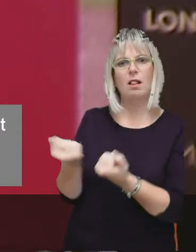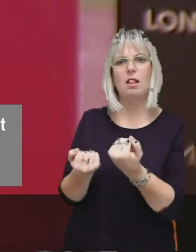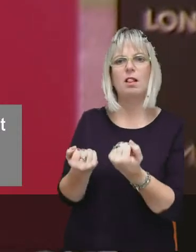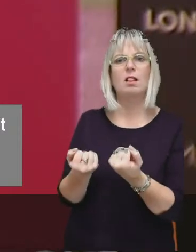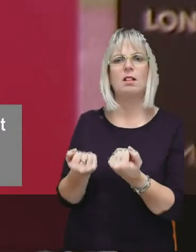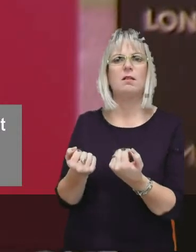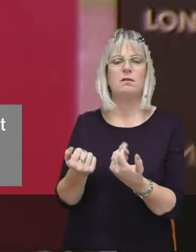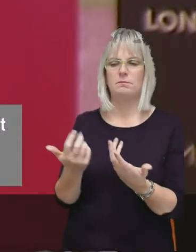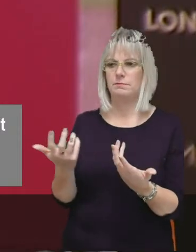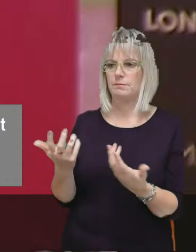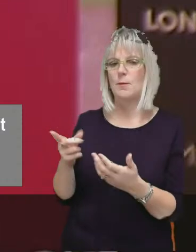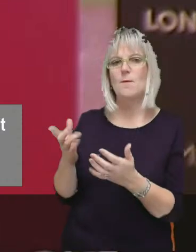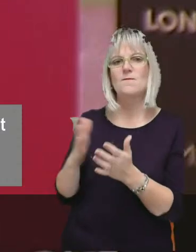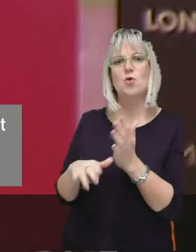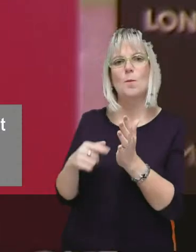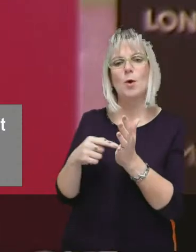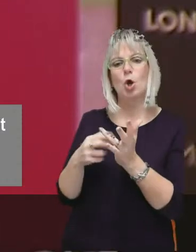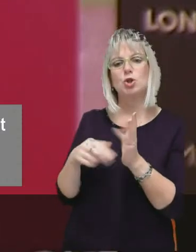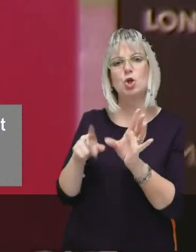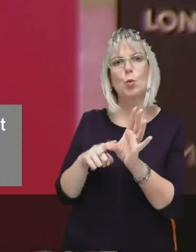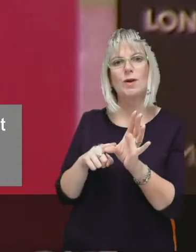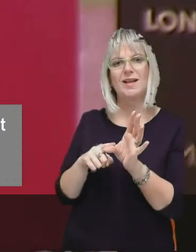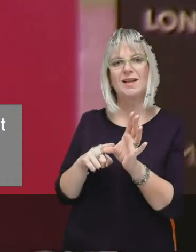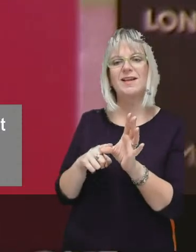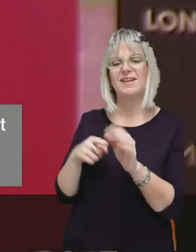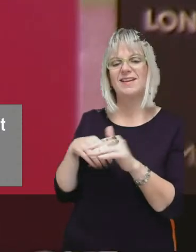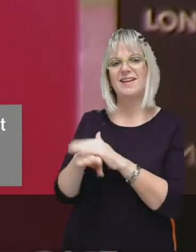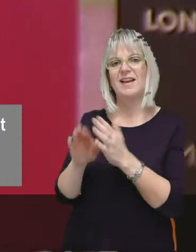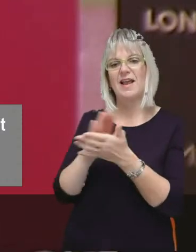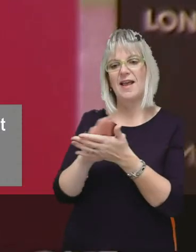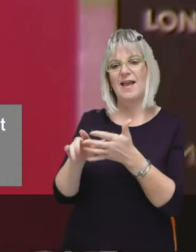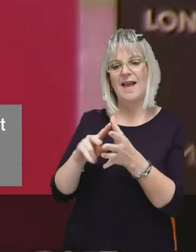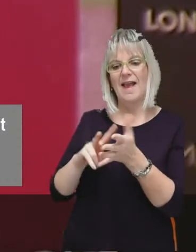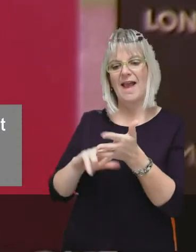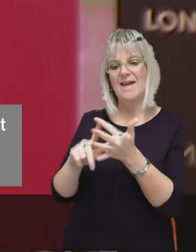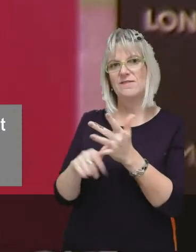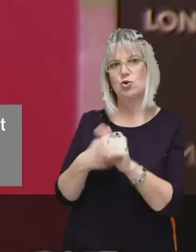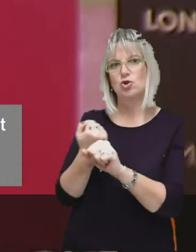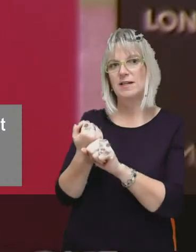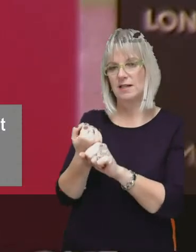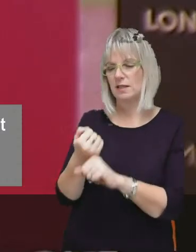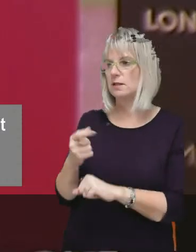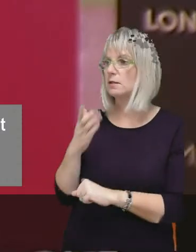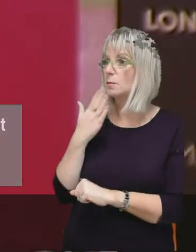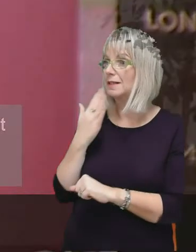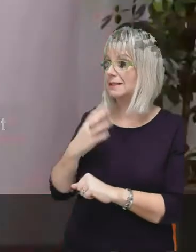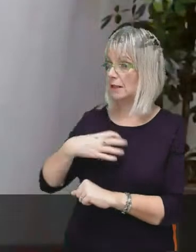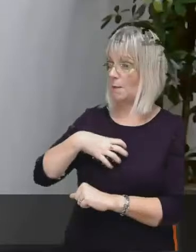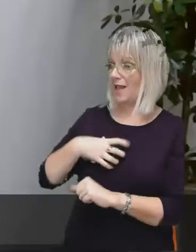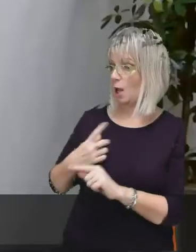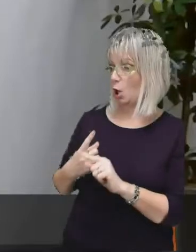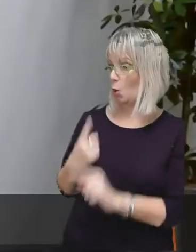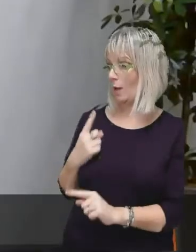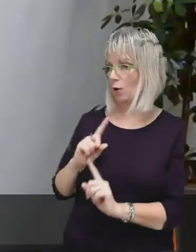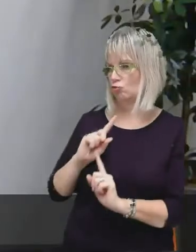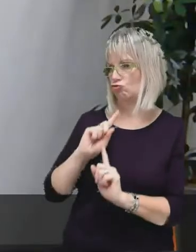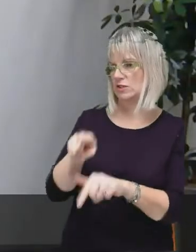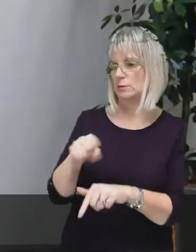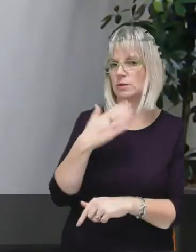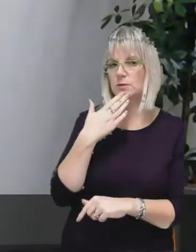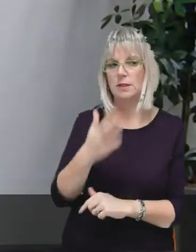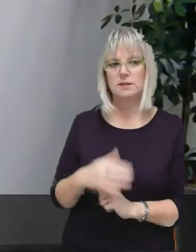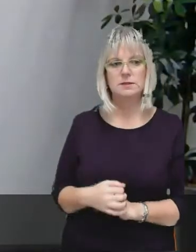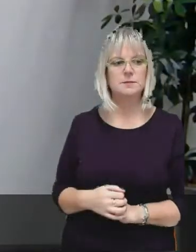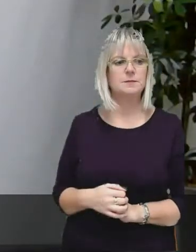in Havering. Mr. Mayor, your very quick response, please. Thank you for your question, Tony. Yes, we have a